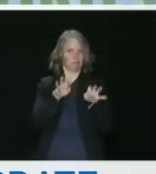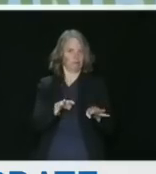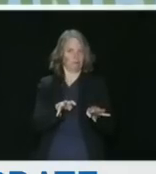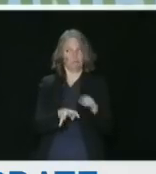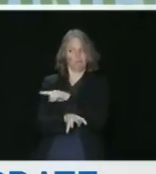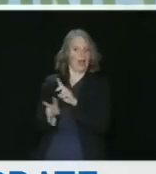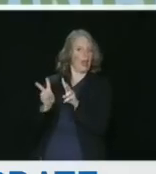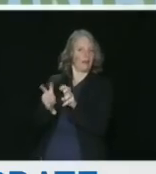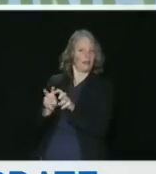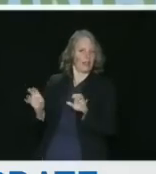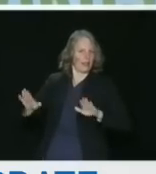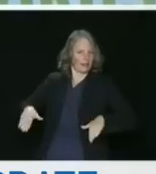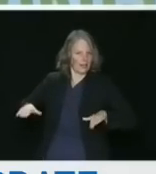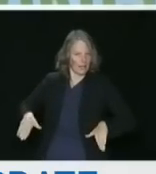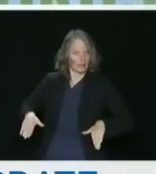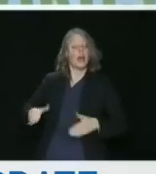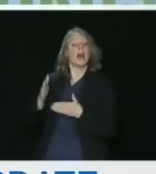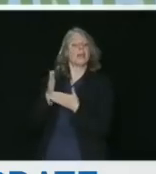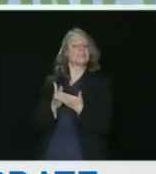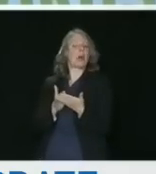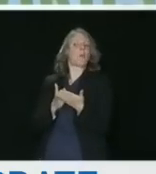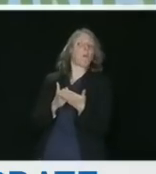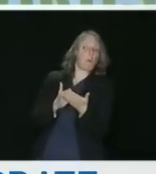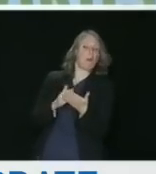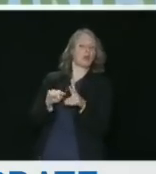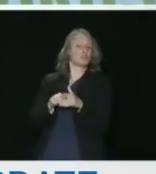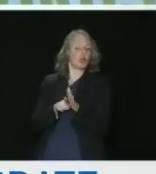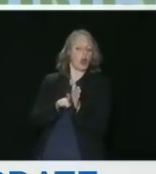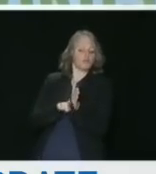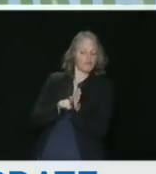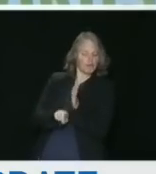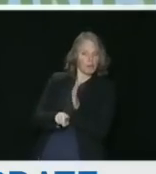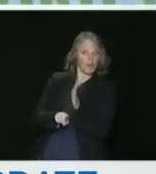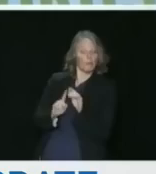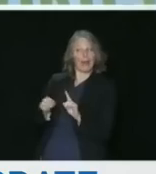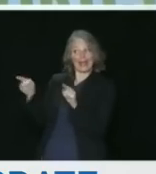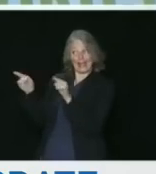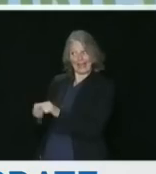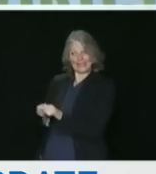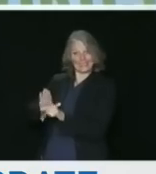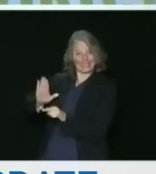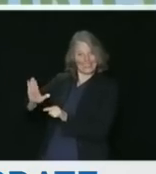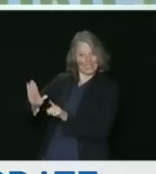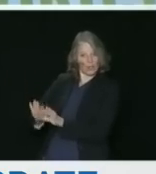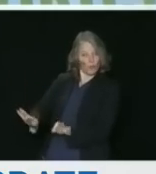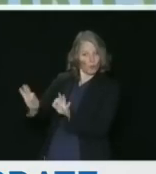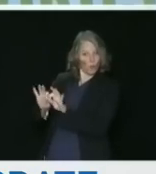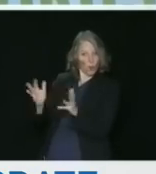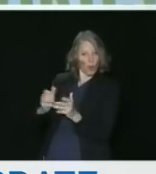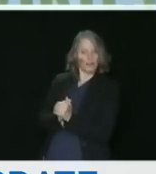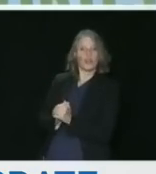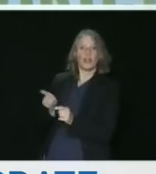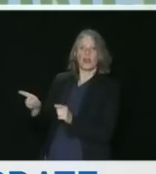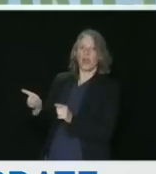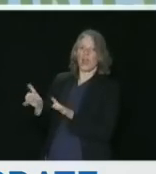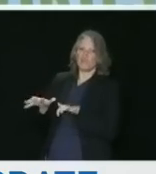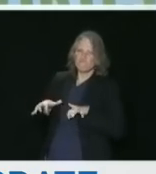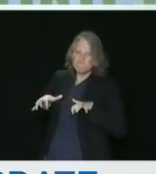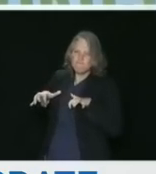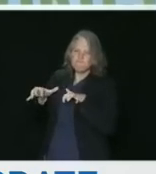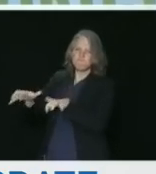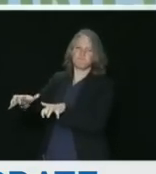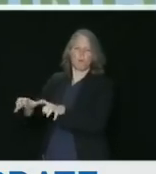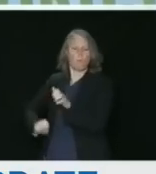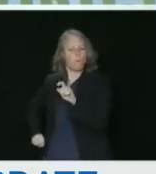some suggestions. So in India itself, what is really important about India is that they are in a very massive